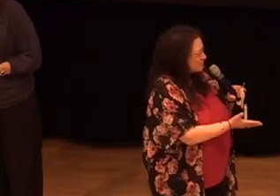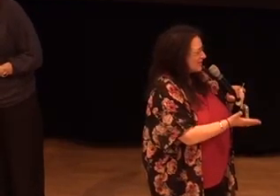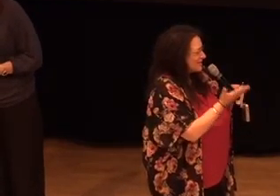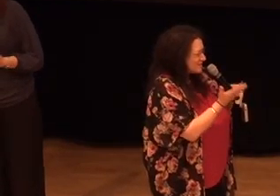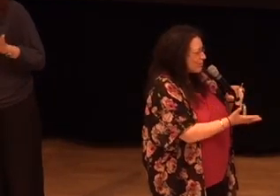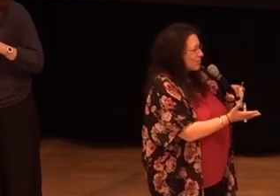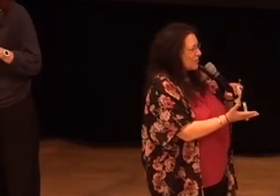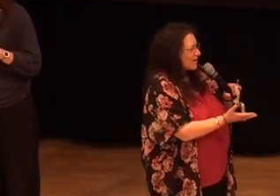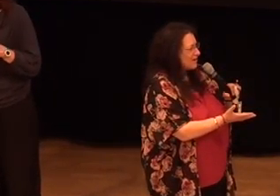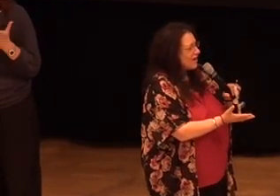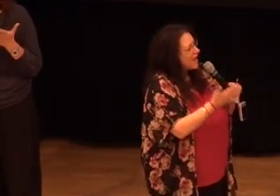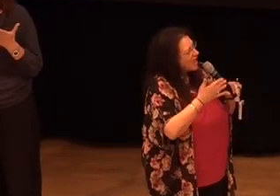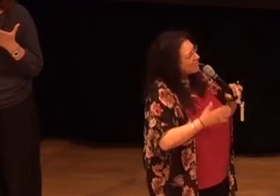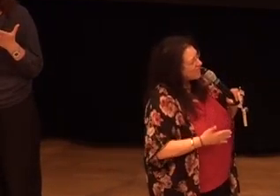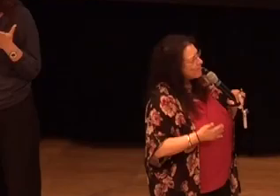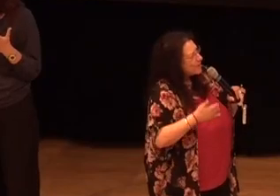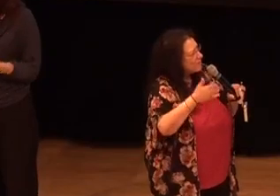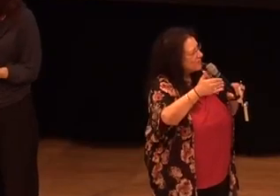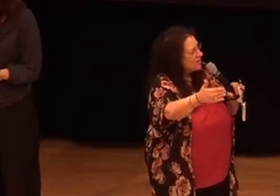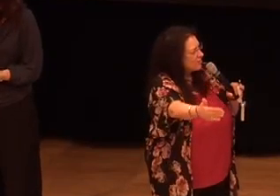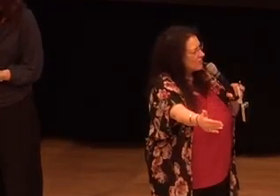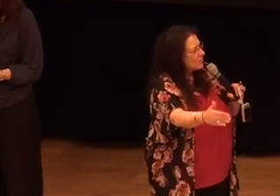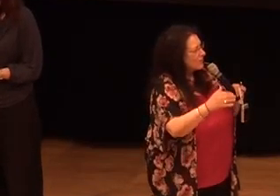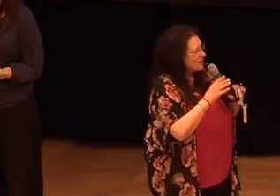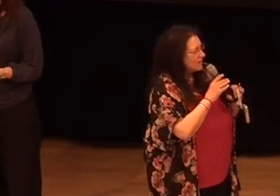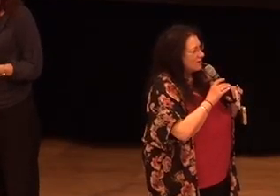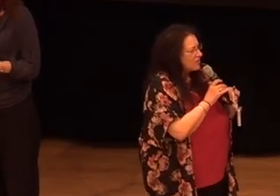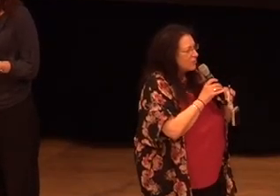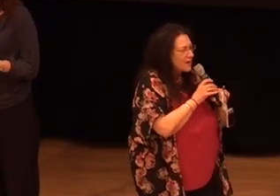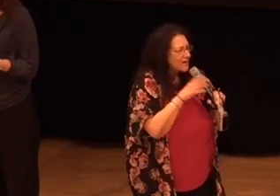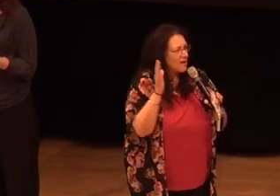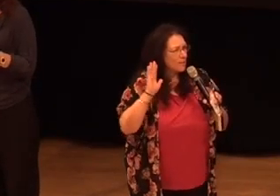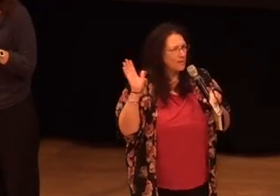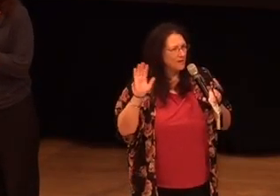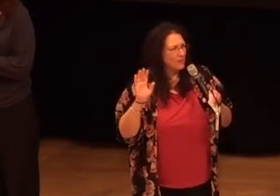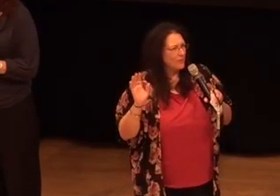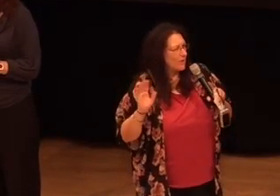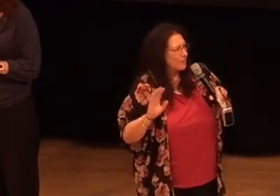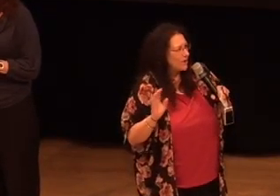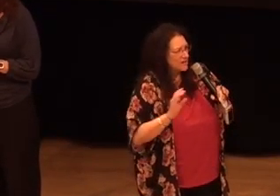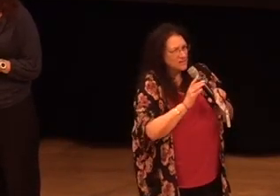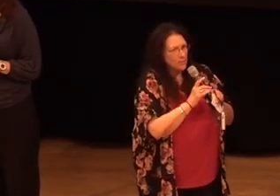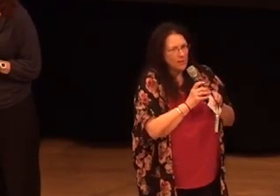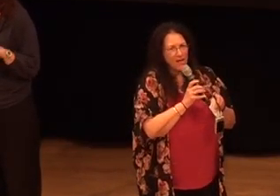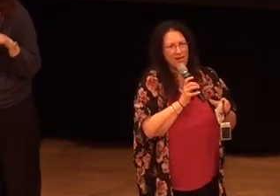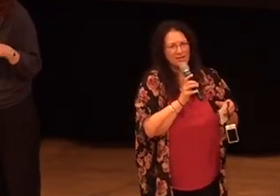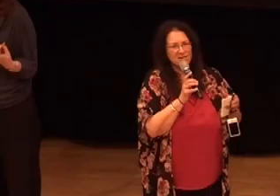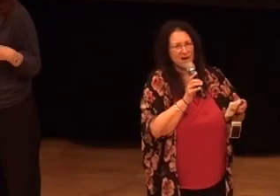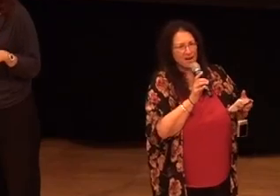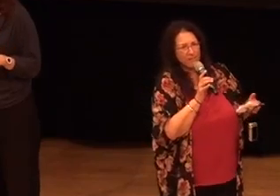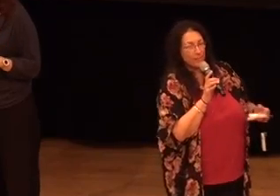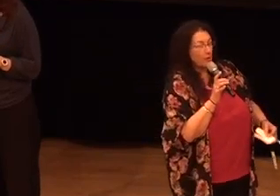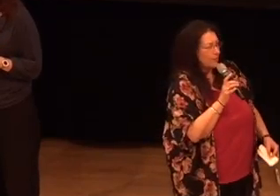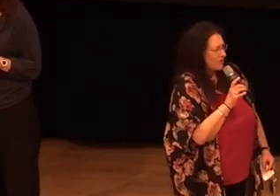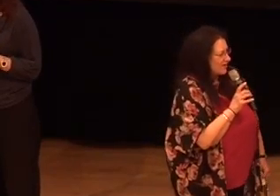film, an opportunity that Sarah created, and that becomes the narrative in the media. So it can't come from non-disabled allies. It's